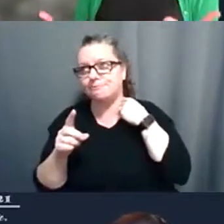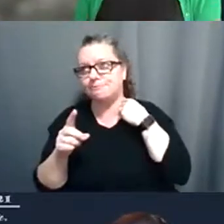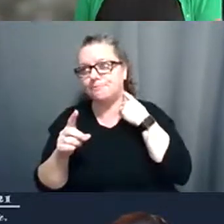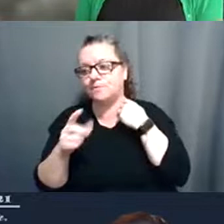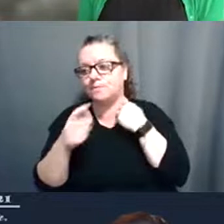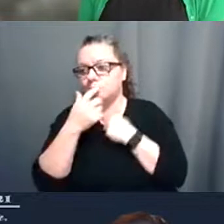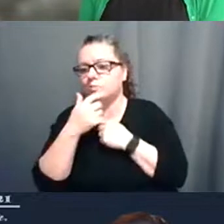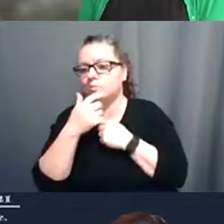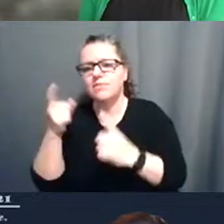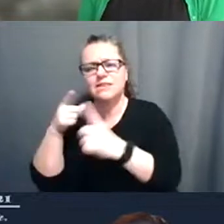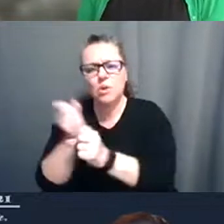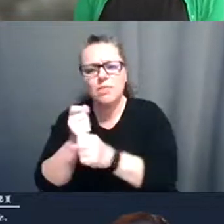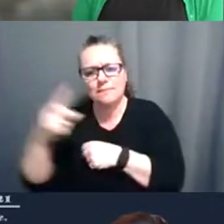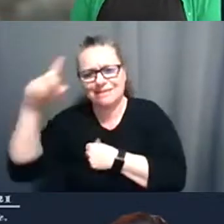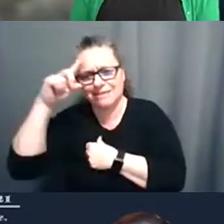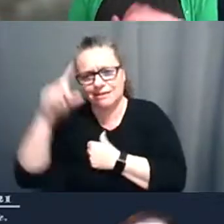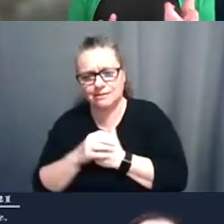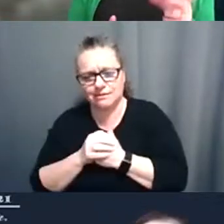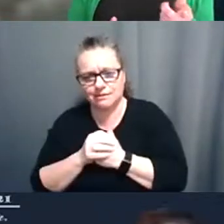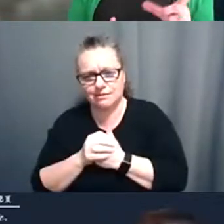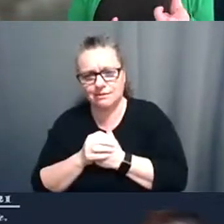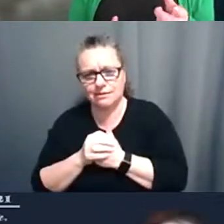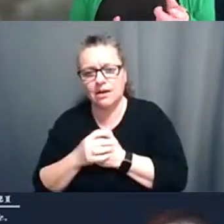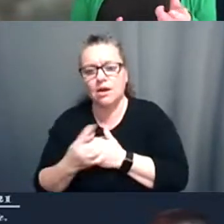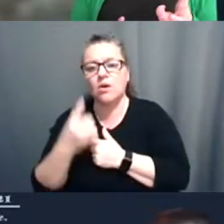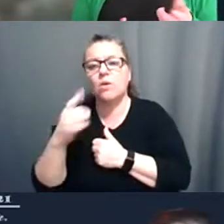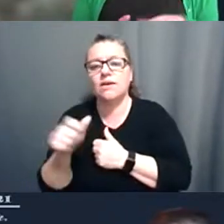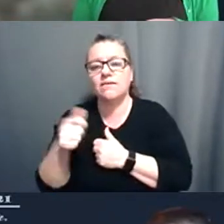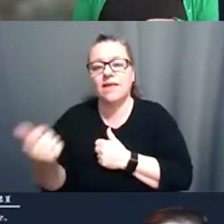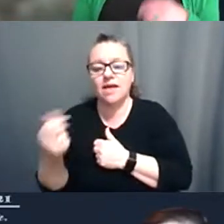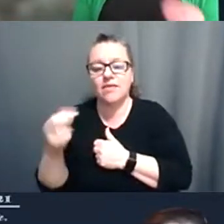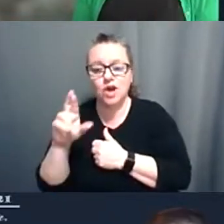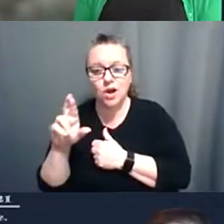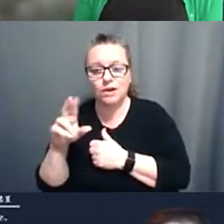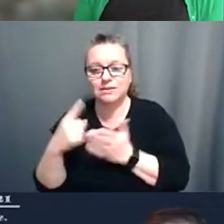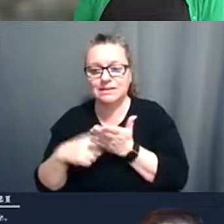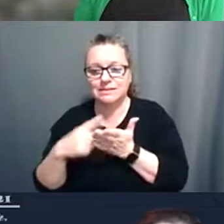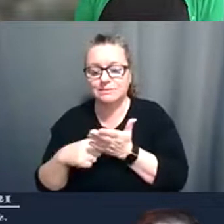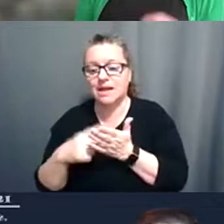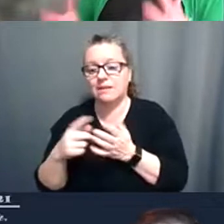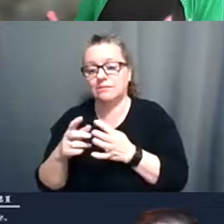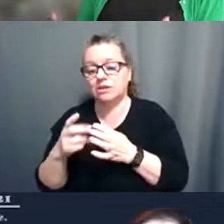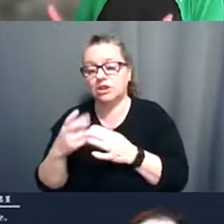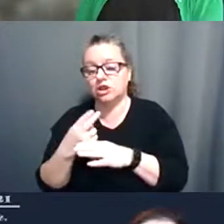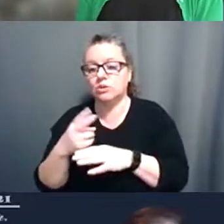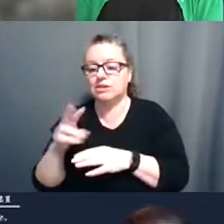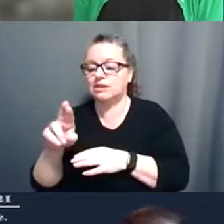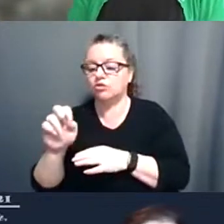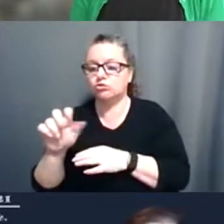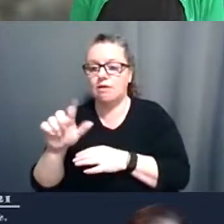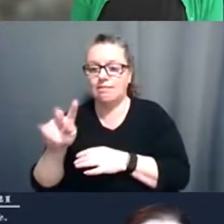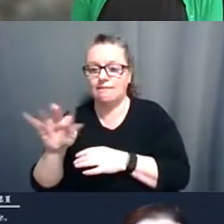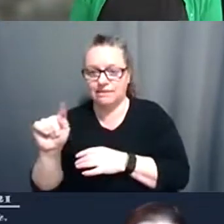it's a goal that makes sense. One of the other R's that is sometimes used is relevant. Is it relevant to the work that